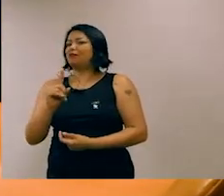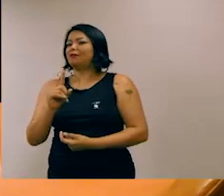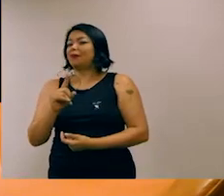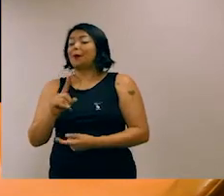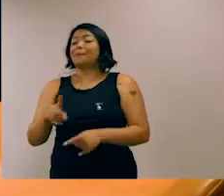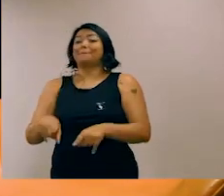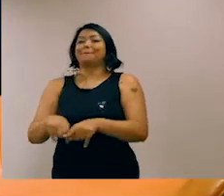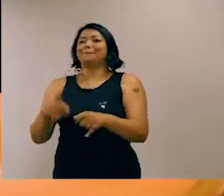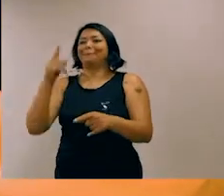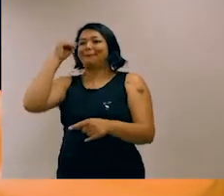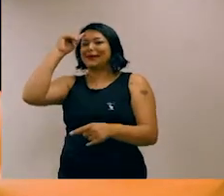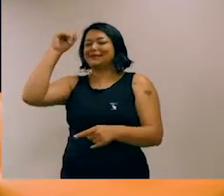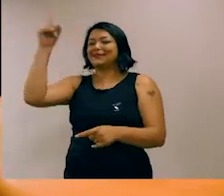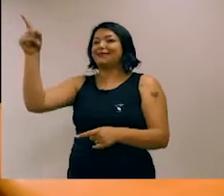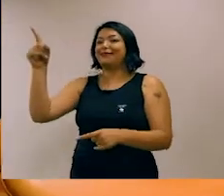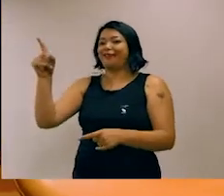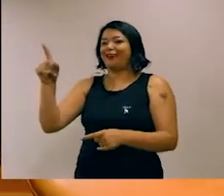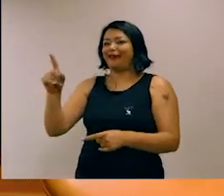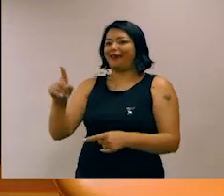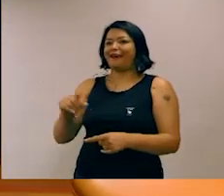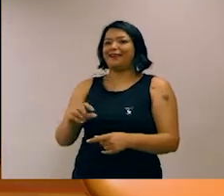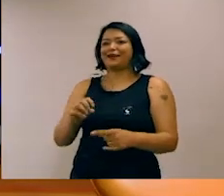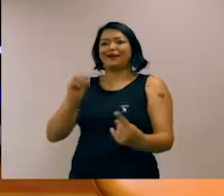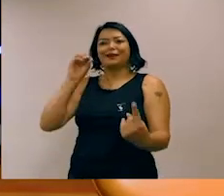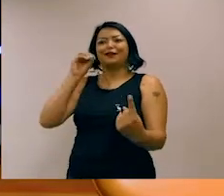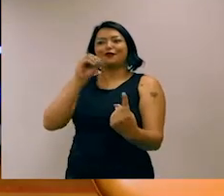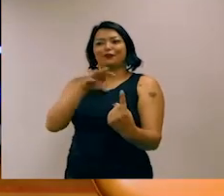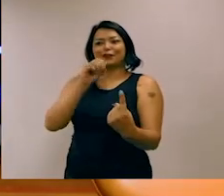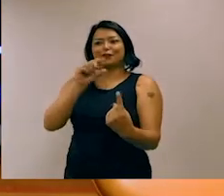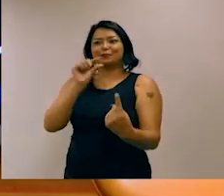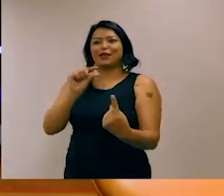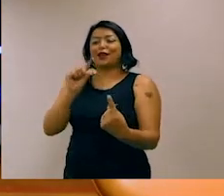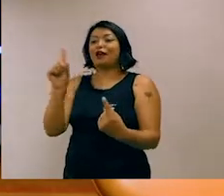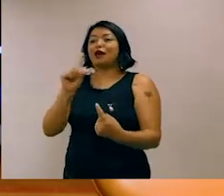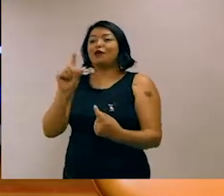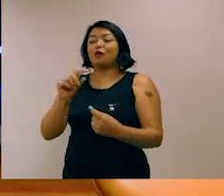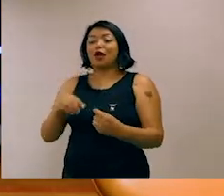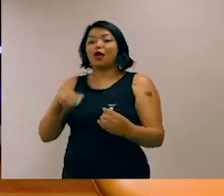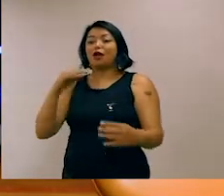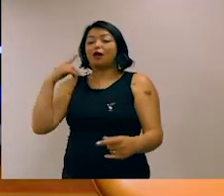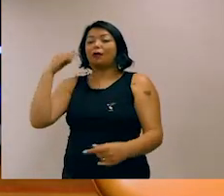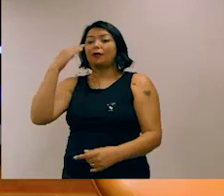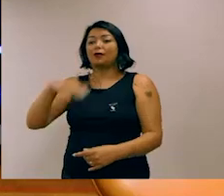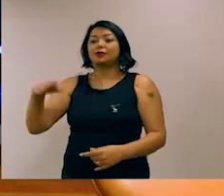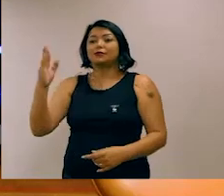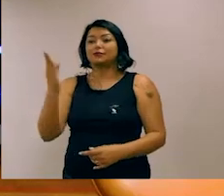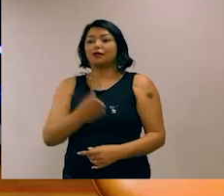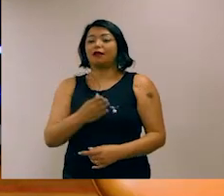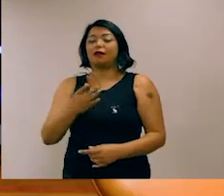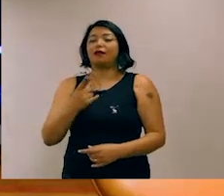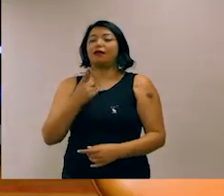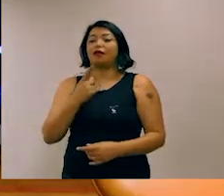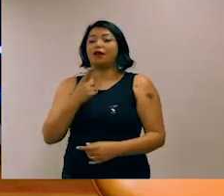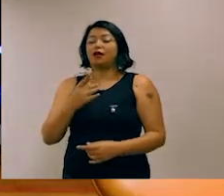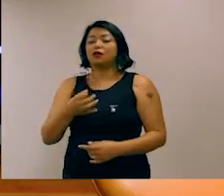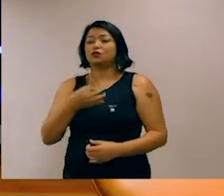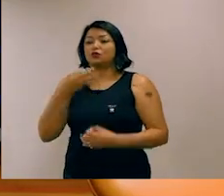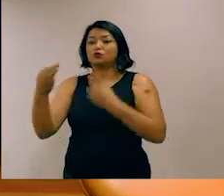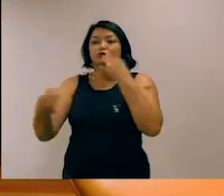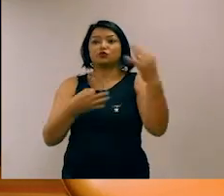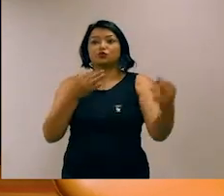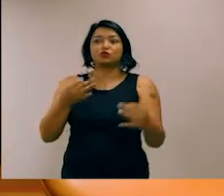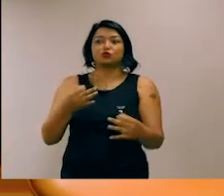limit anyone's choice, still leaving anyone with every possible choices and not making it really harder, only a little bit